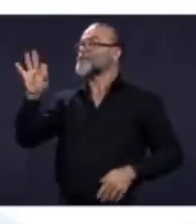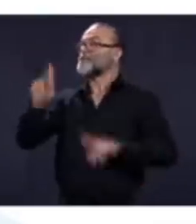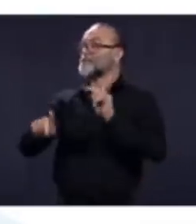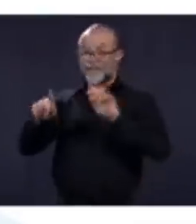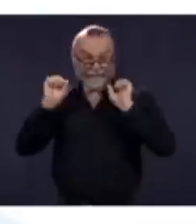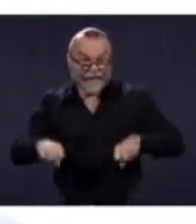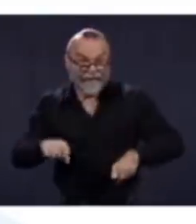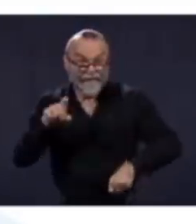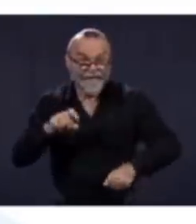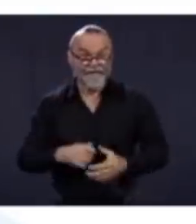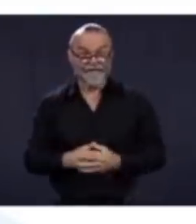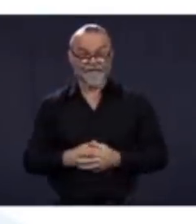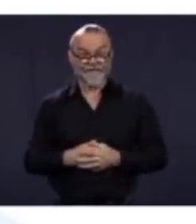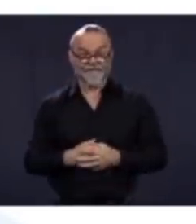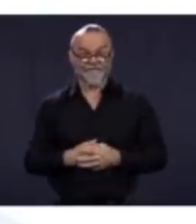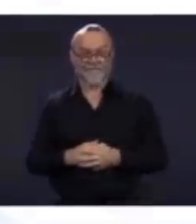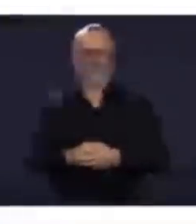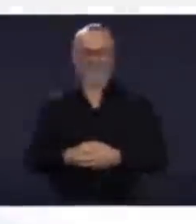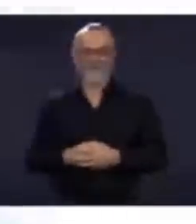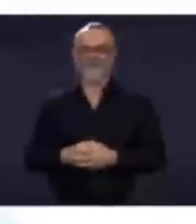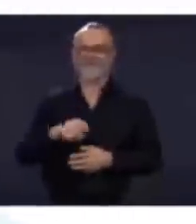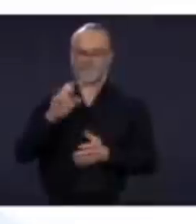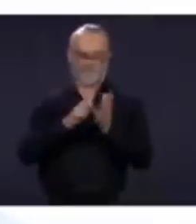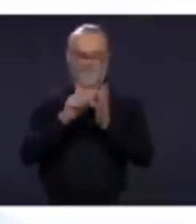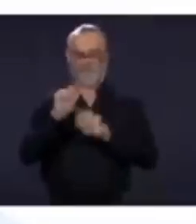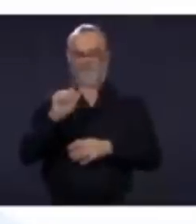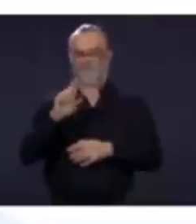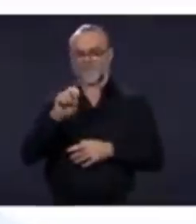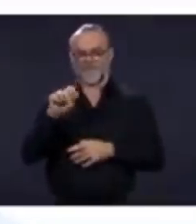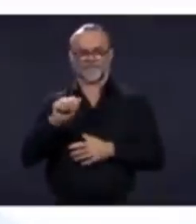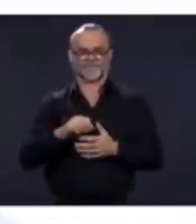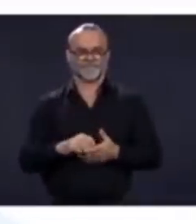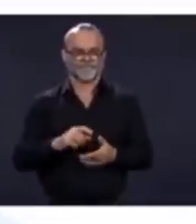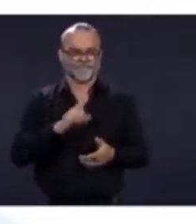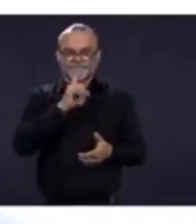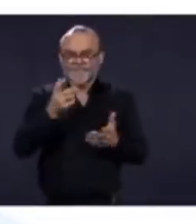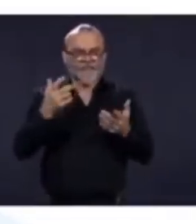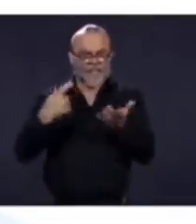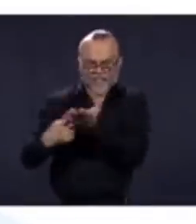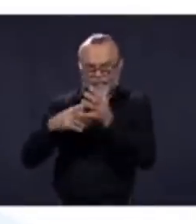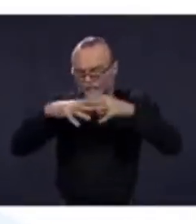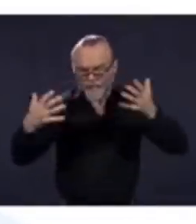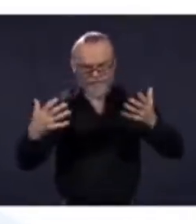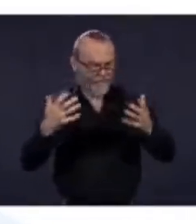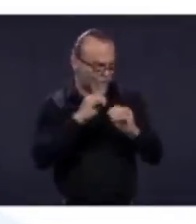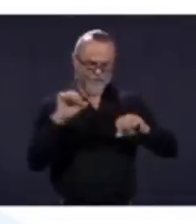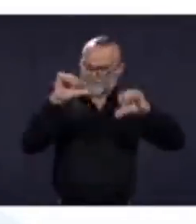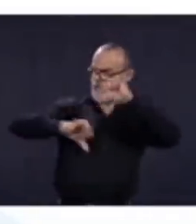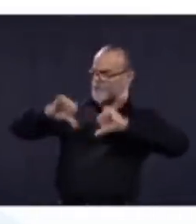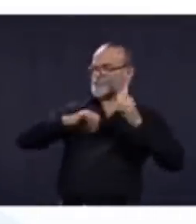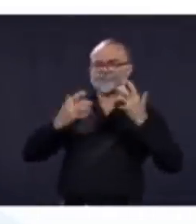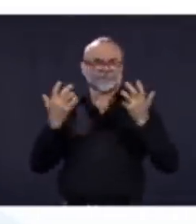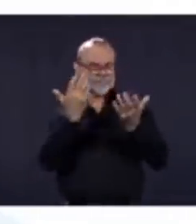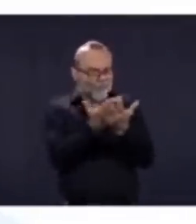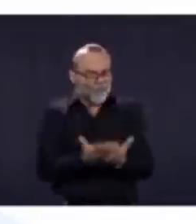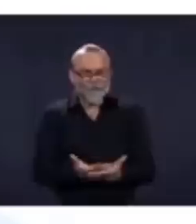around? Okay. There have been a lot of discussions. You know, there is no science on this. There is different experiences, and we looked at what